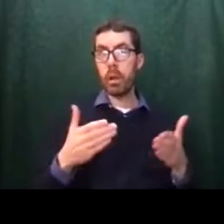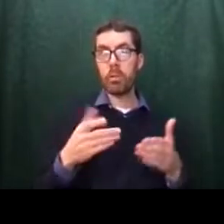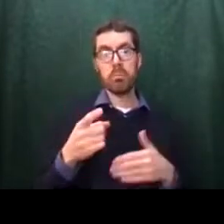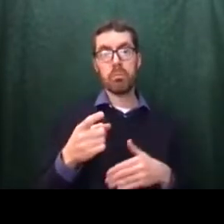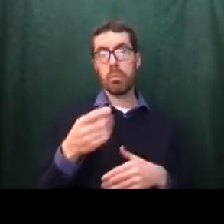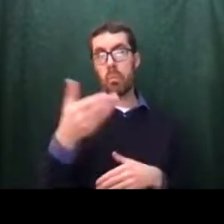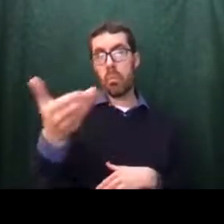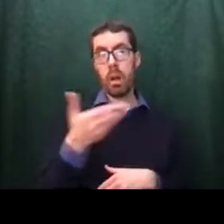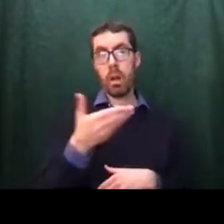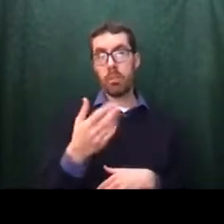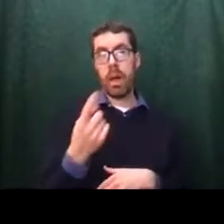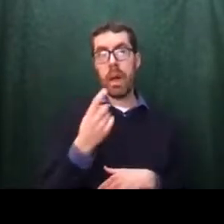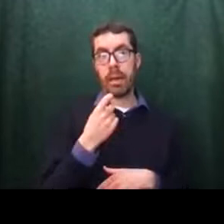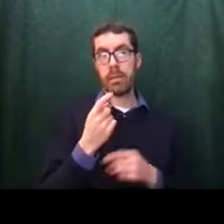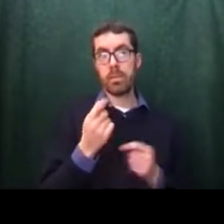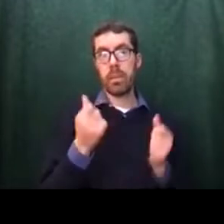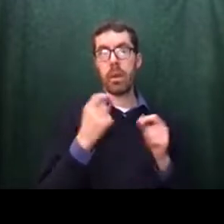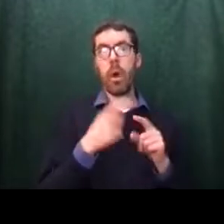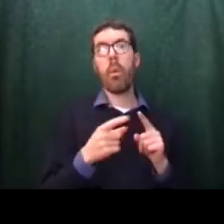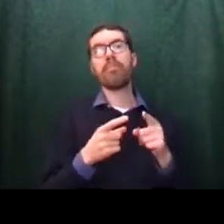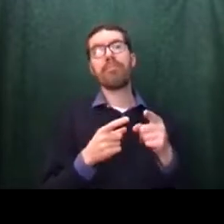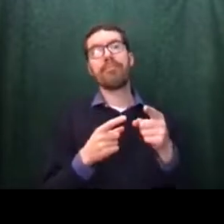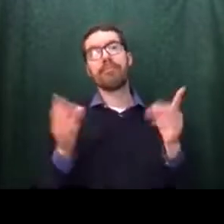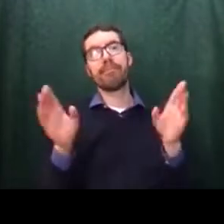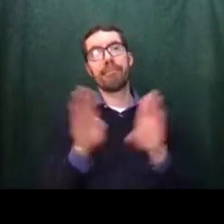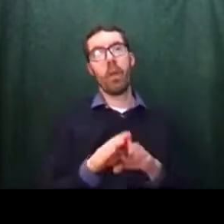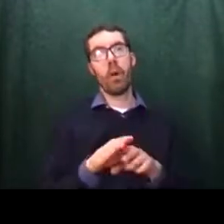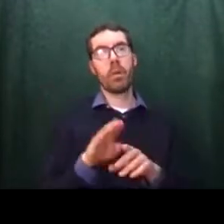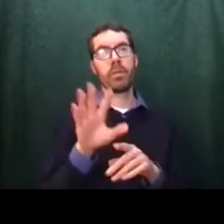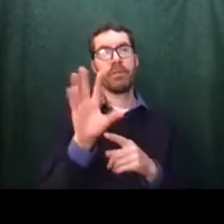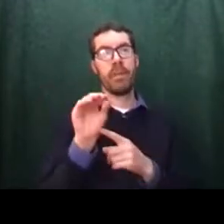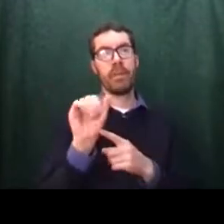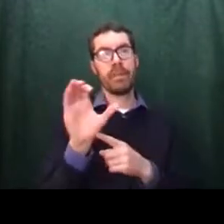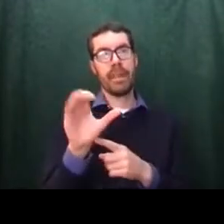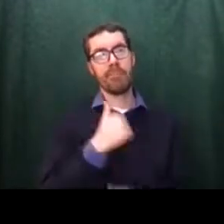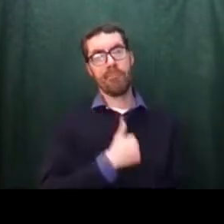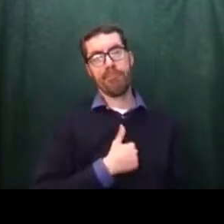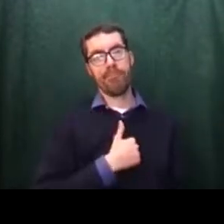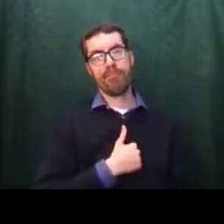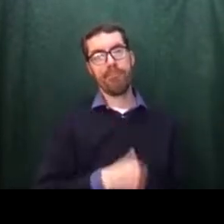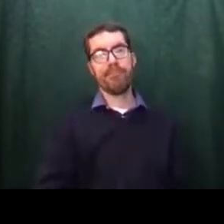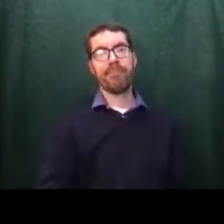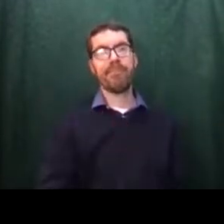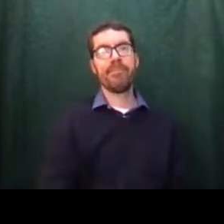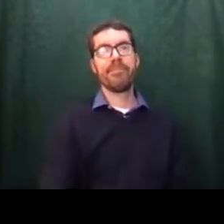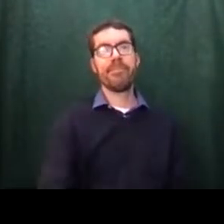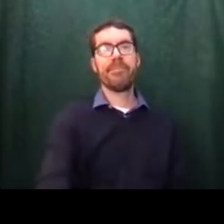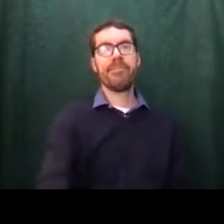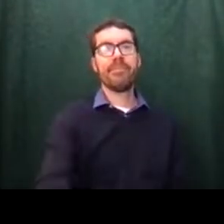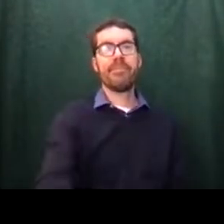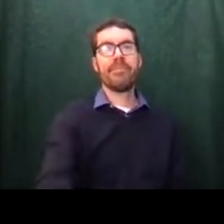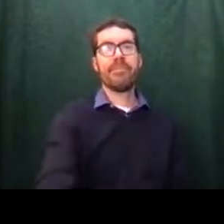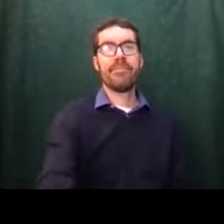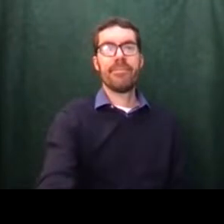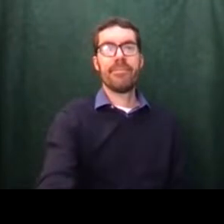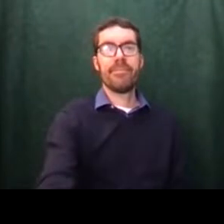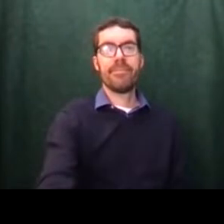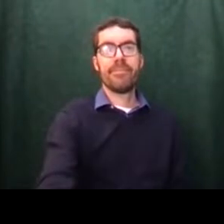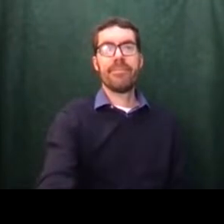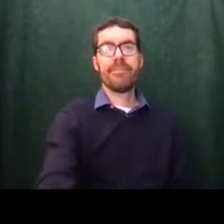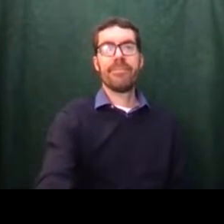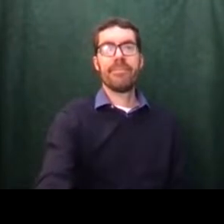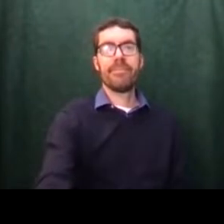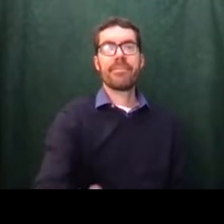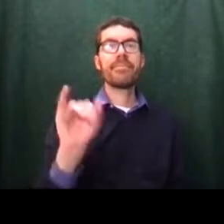quick question, but we may be, they're closing in 15 seconds. Never mind. I apologize. Well, Iman, thank you for coming. I'm